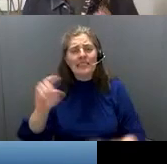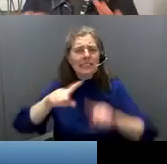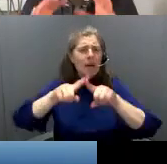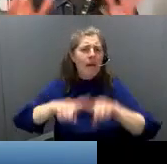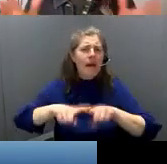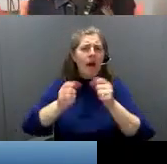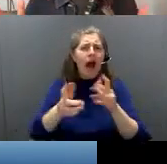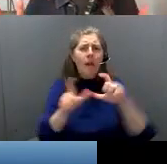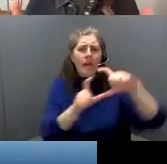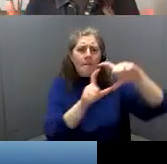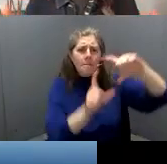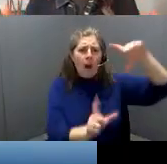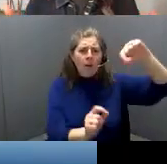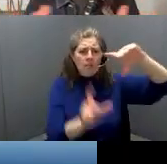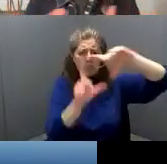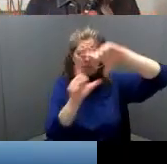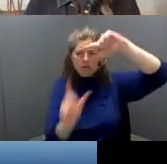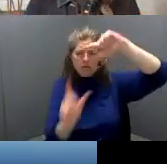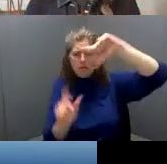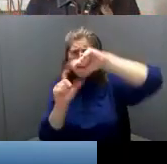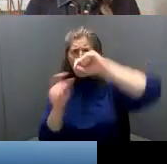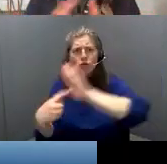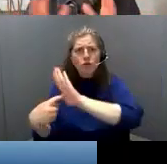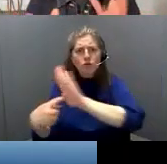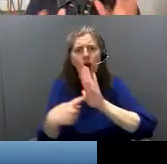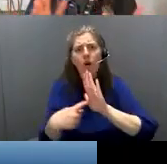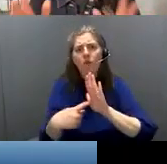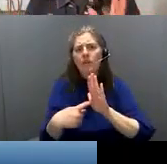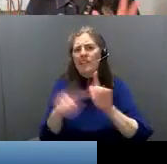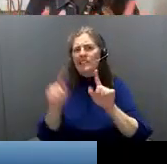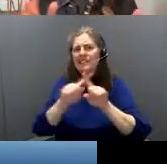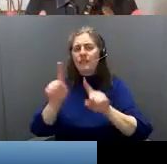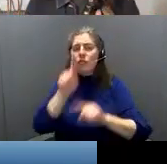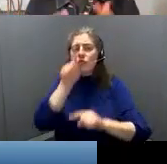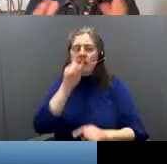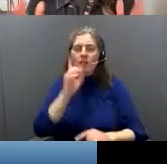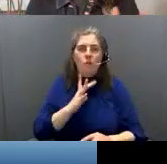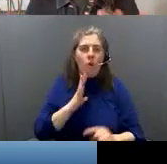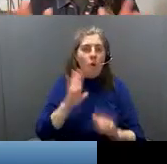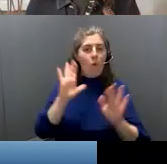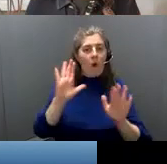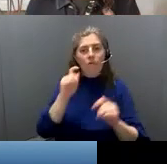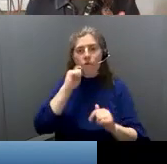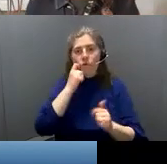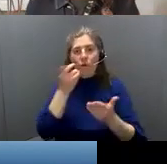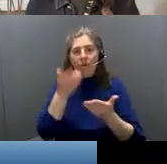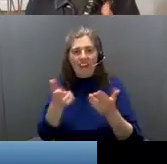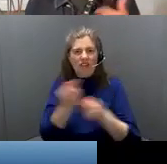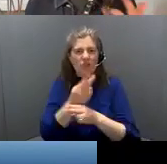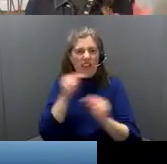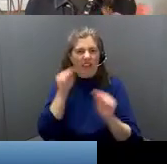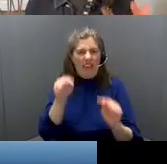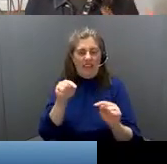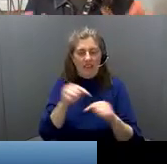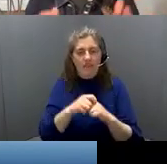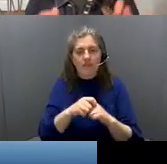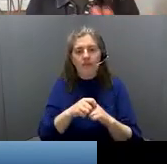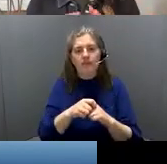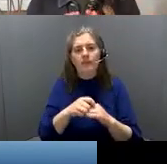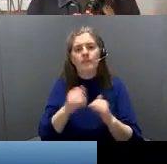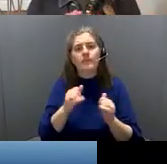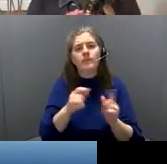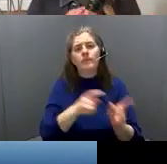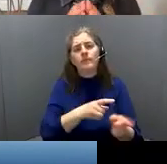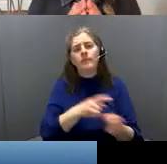many panels I want to show. And I can do all kinds of really wonderful and cool things with this. Now I want to go to one